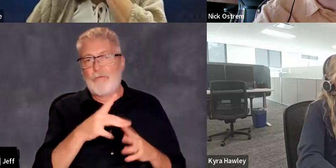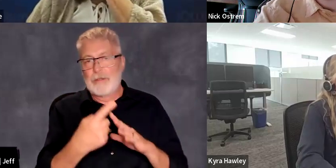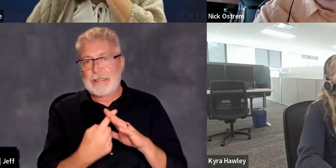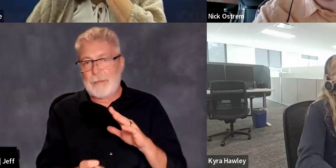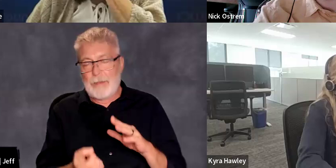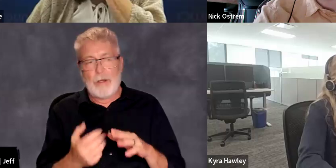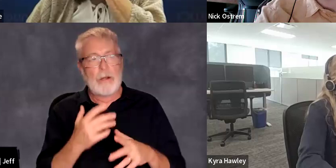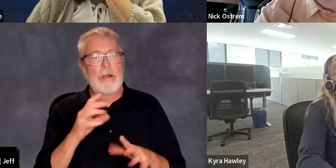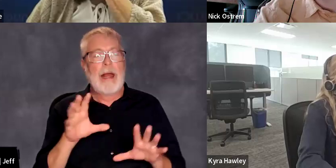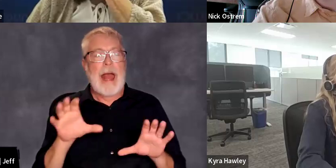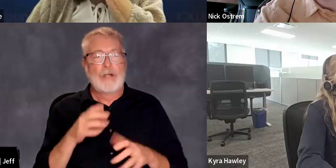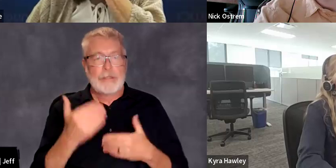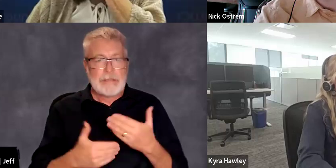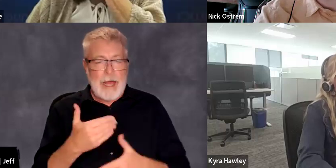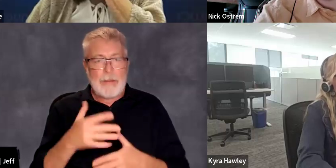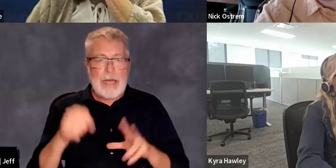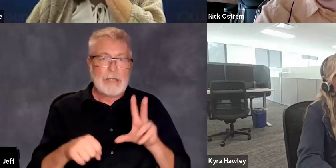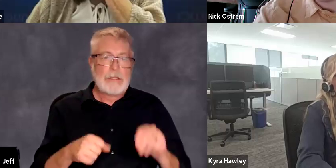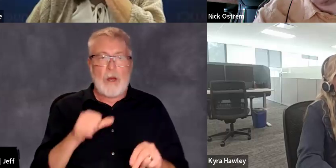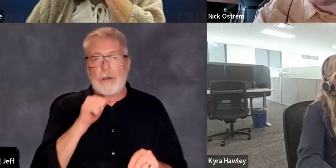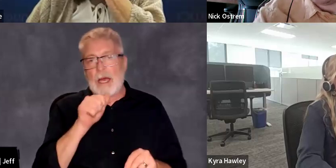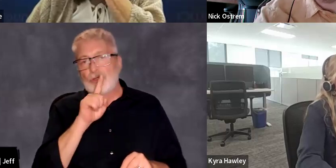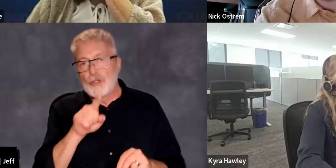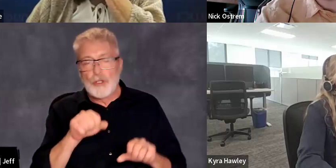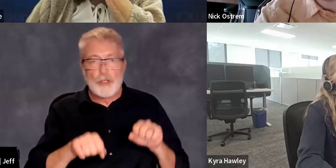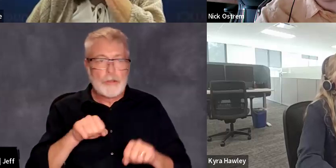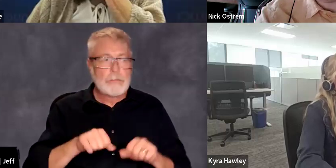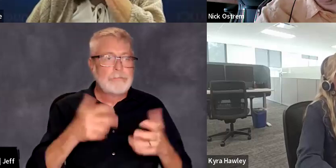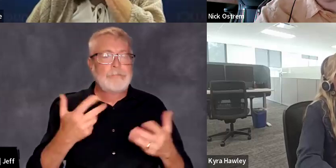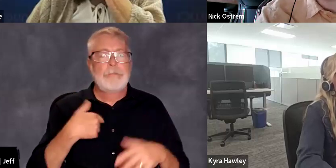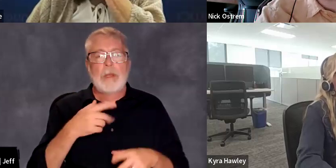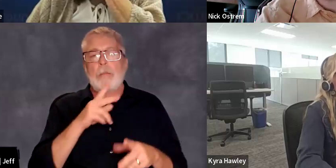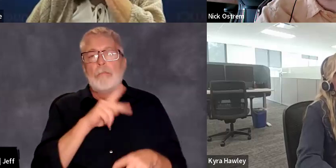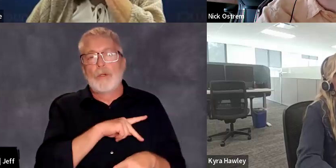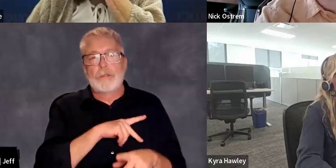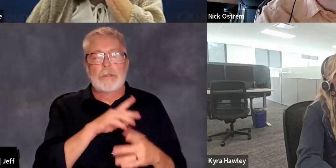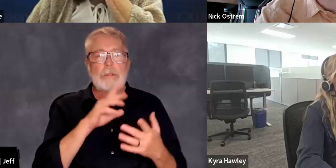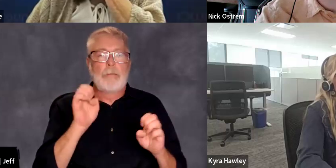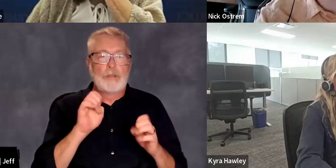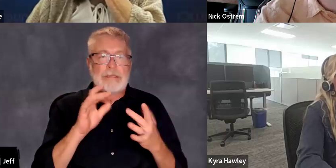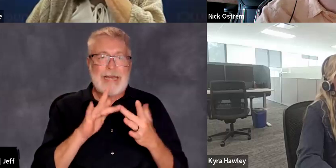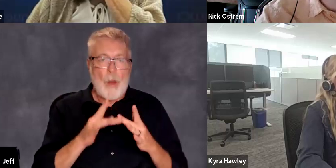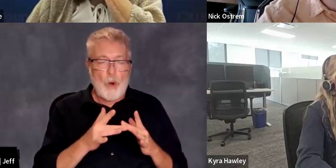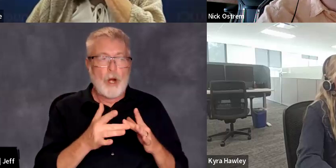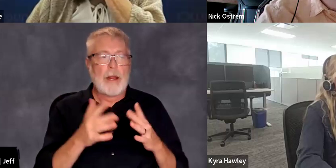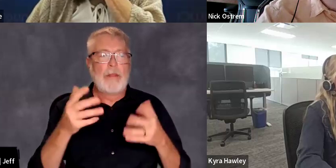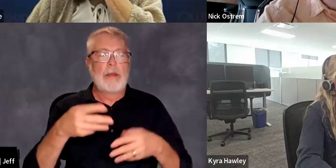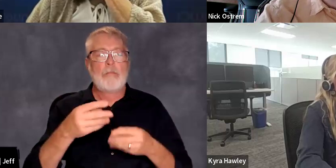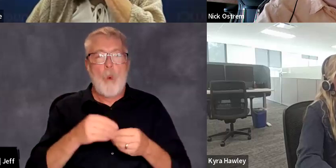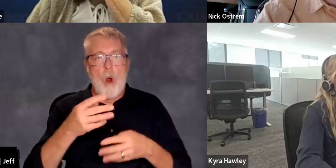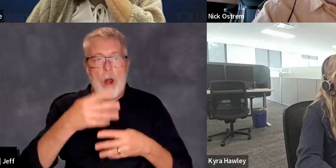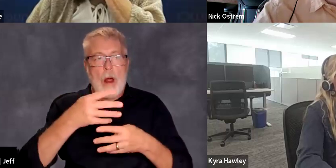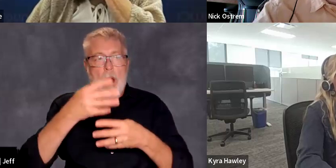steps, the yes, no, unsure, your personal emergency network members, those are all going to be in there. And then as you scroll down